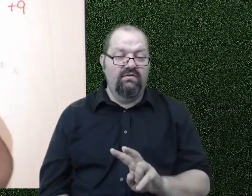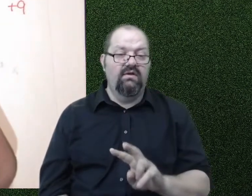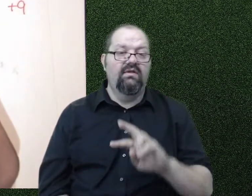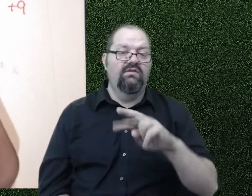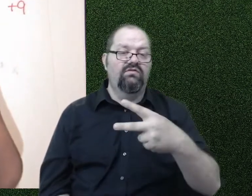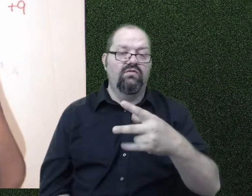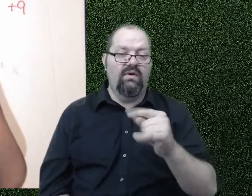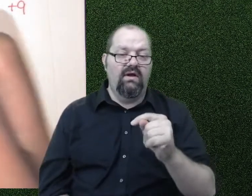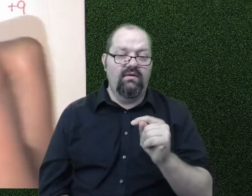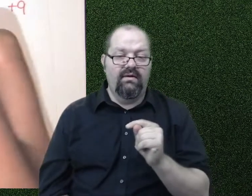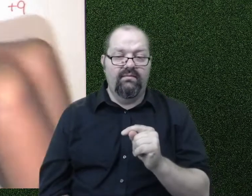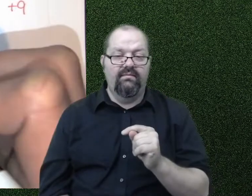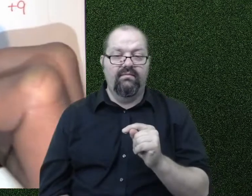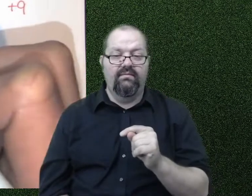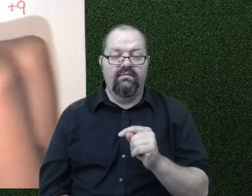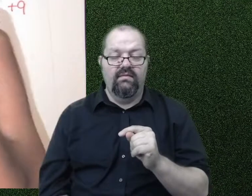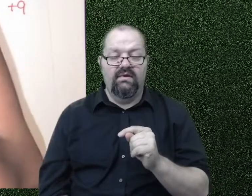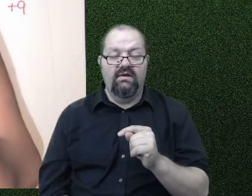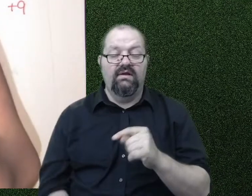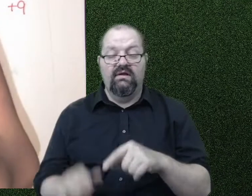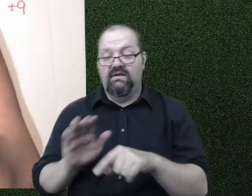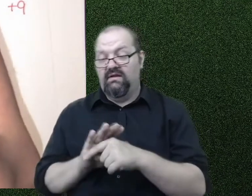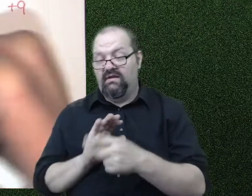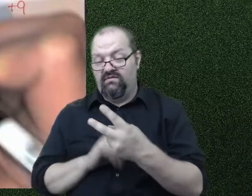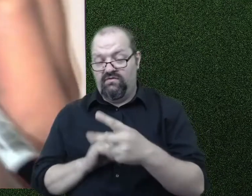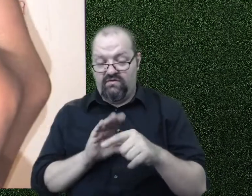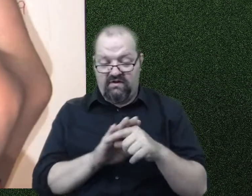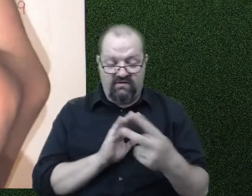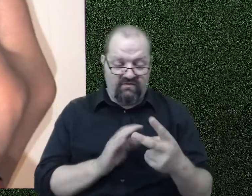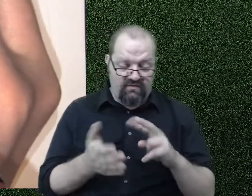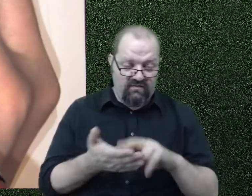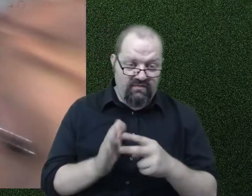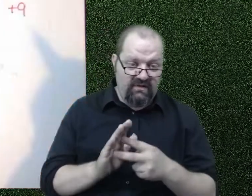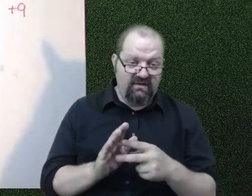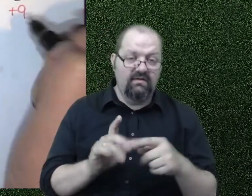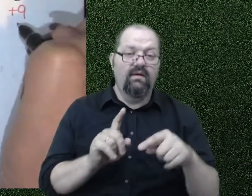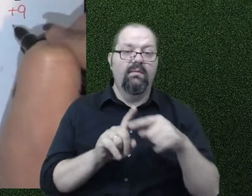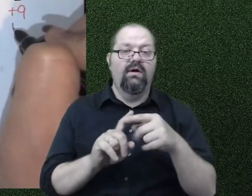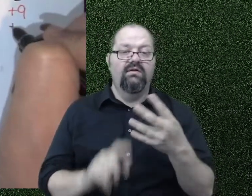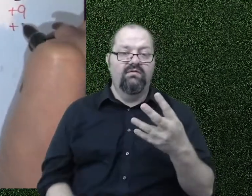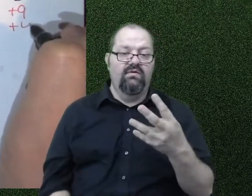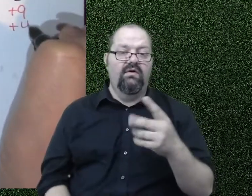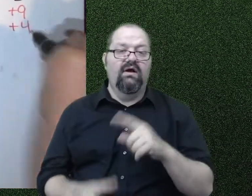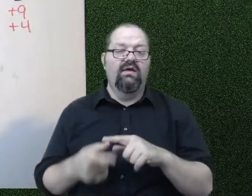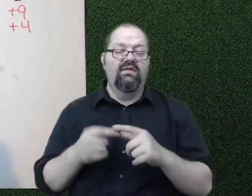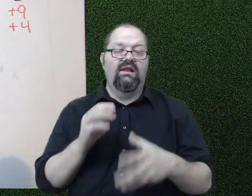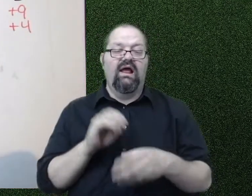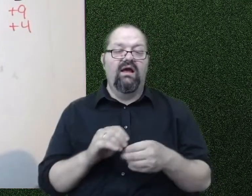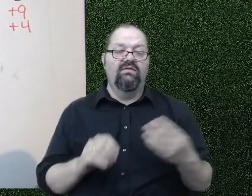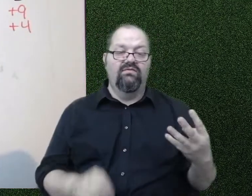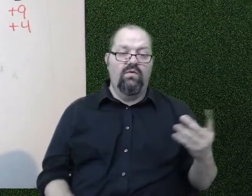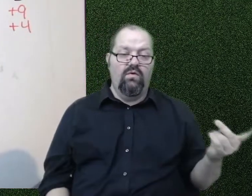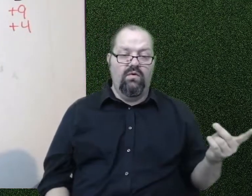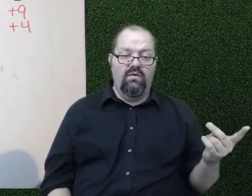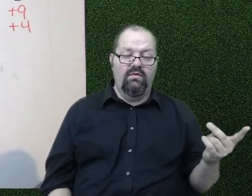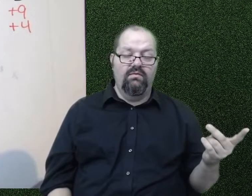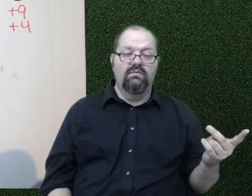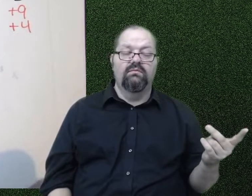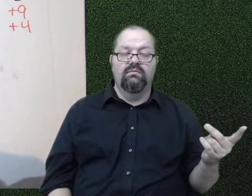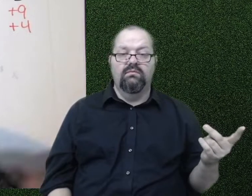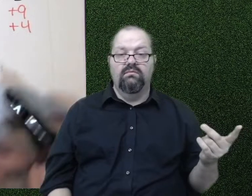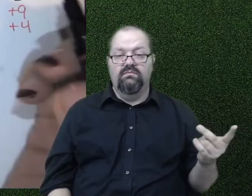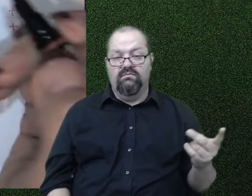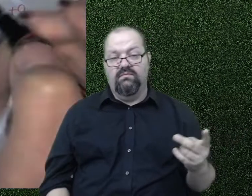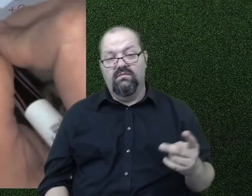it. -2 times -2 is +4. Add 4 to complete the square. Make sure you add 4 to the other side